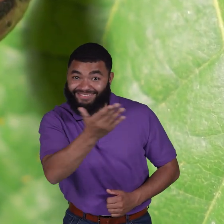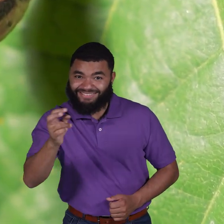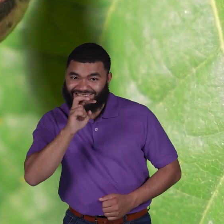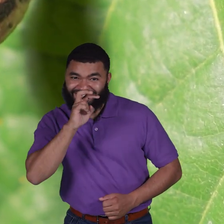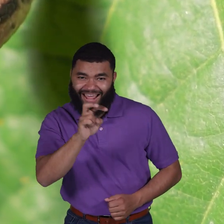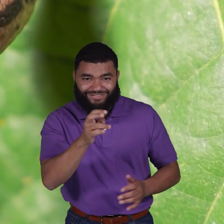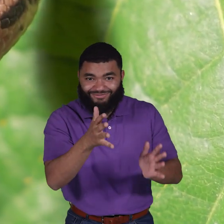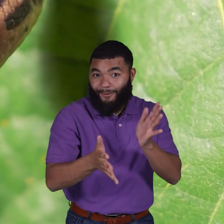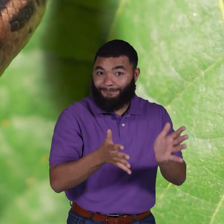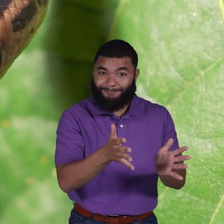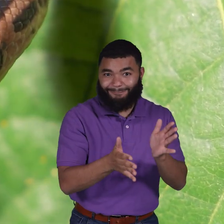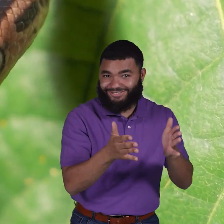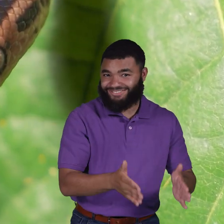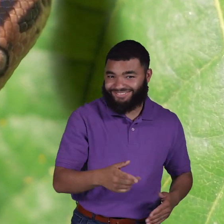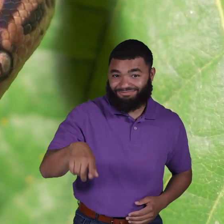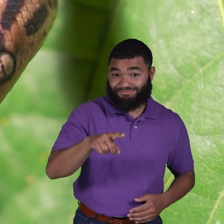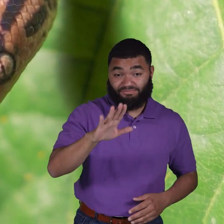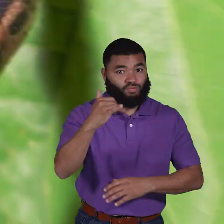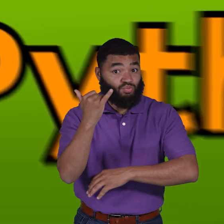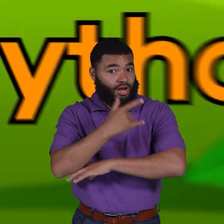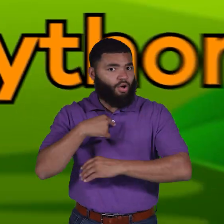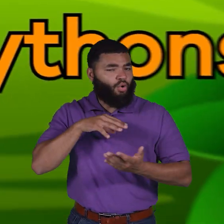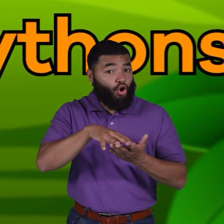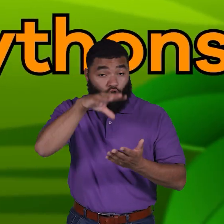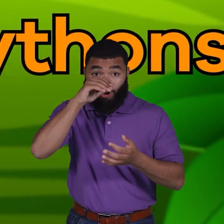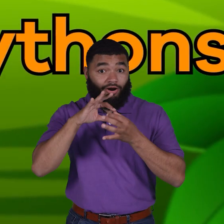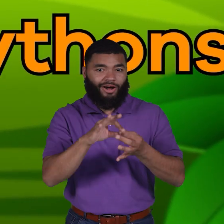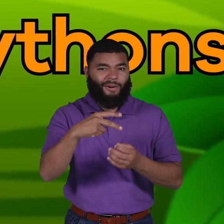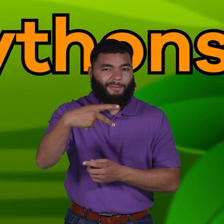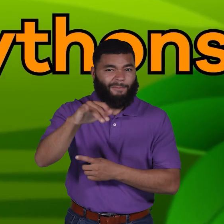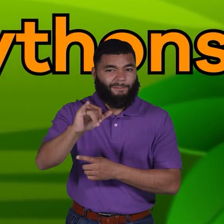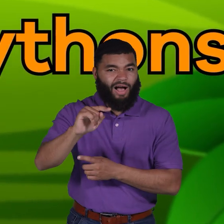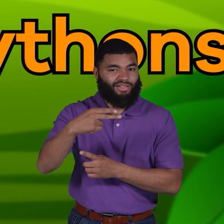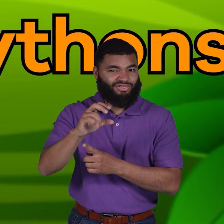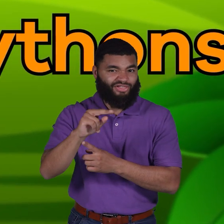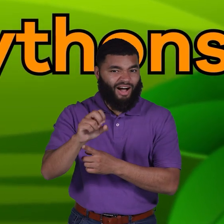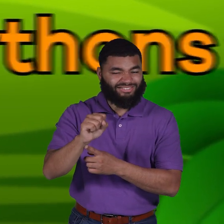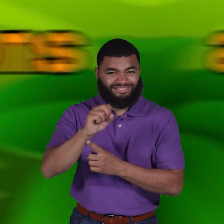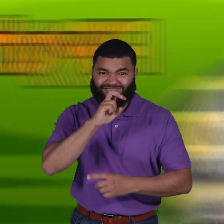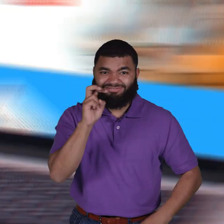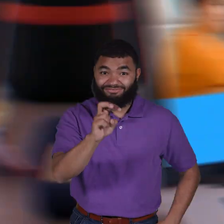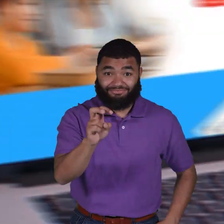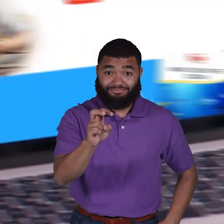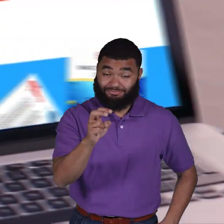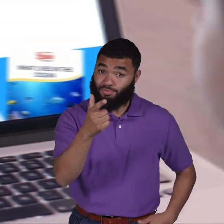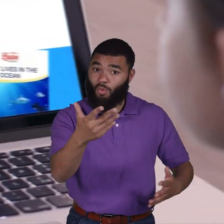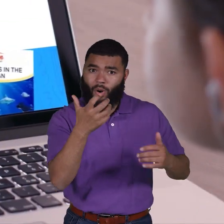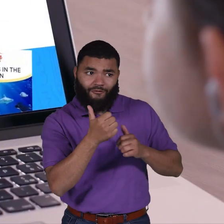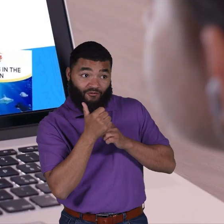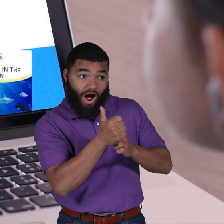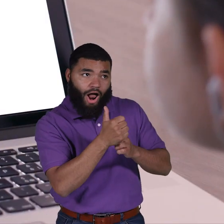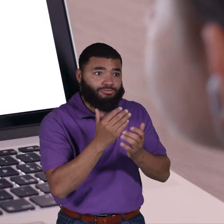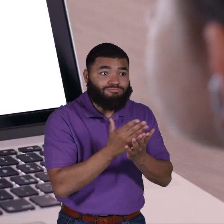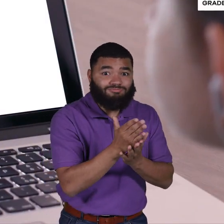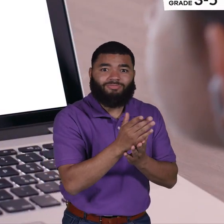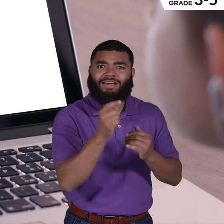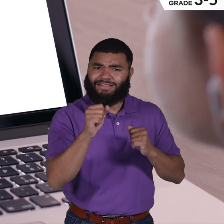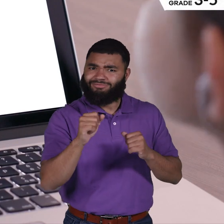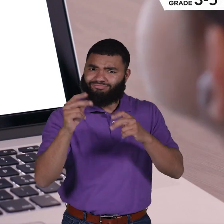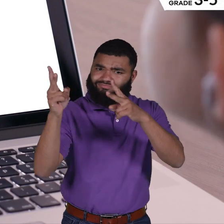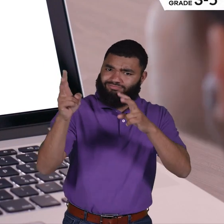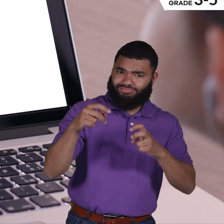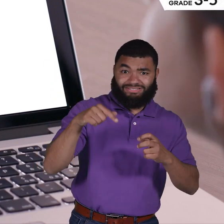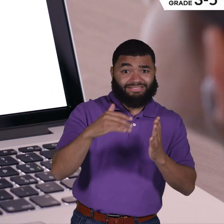Hello there, snake charmers. Today, we are going to learn about pythons. If you want to follow along with us, you